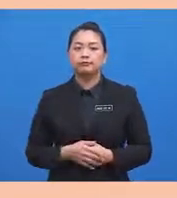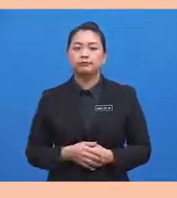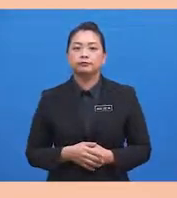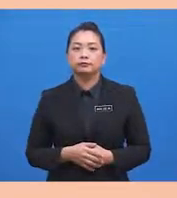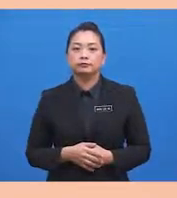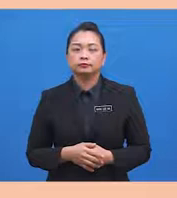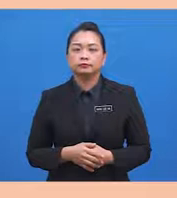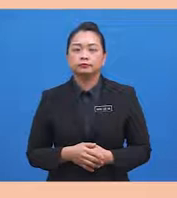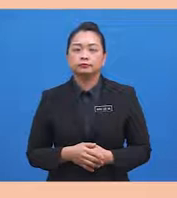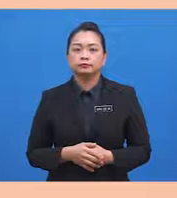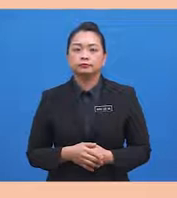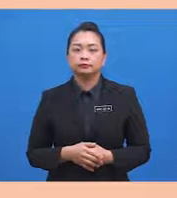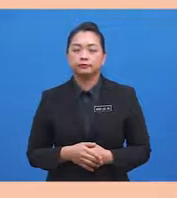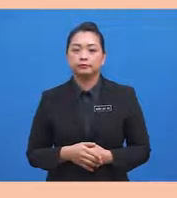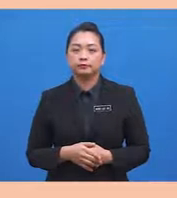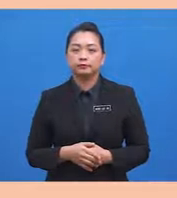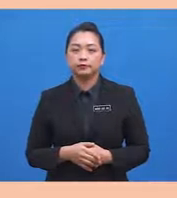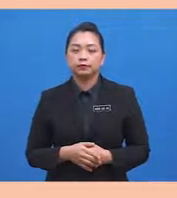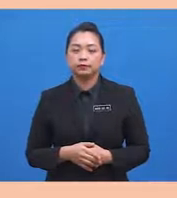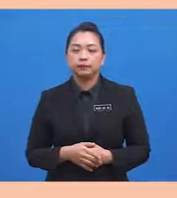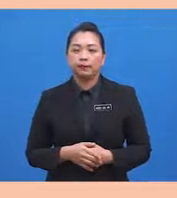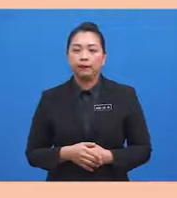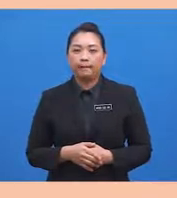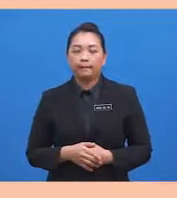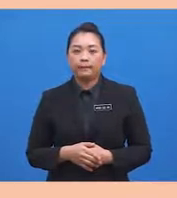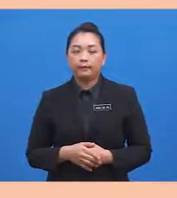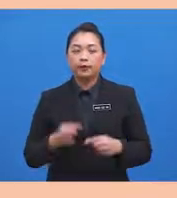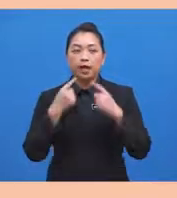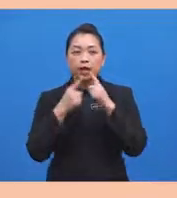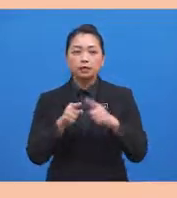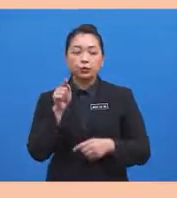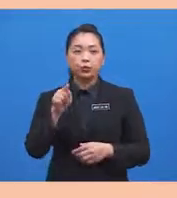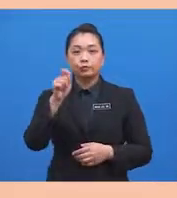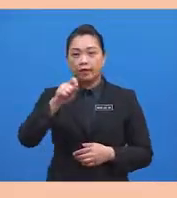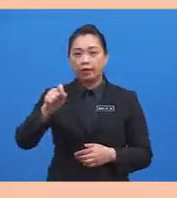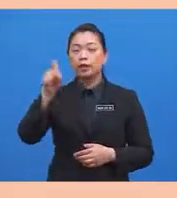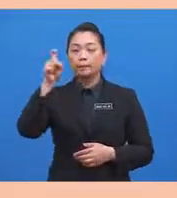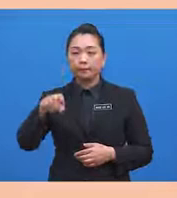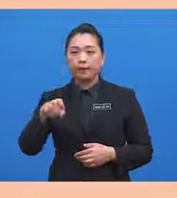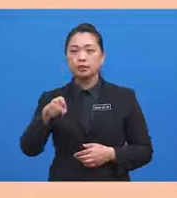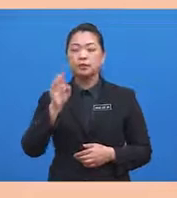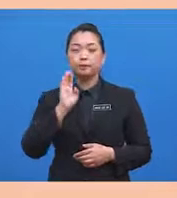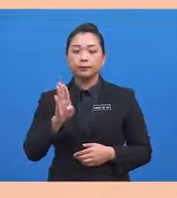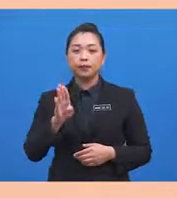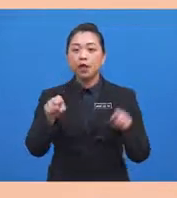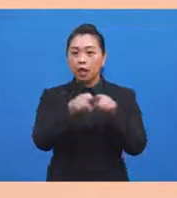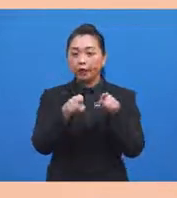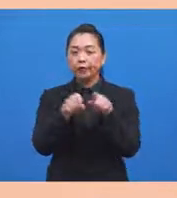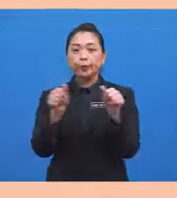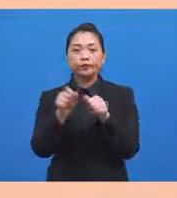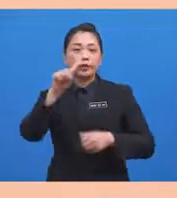this, which I mentioned earlier. The answer you write must be in agreement to the